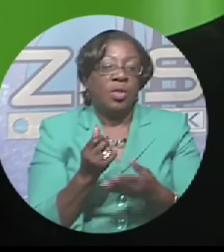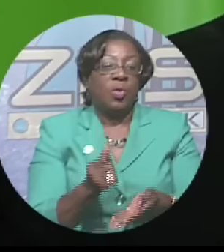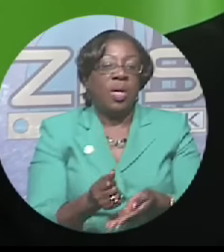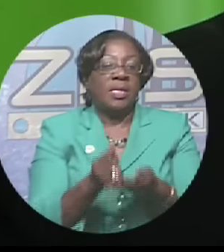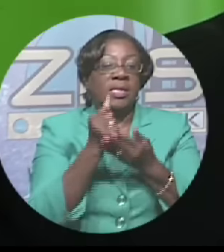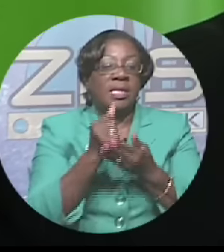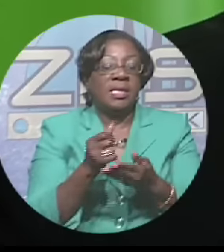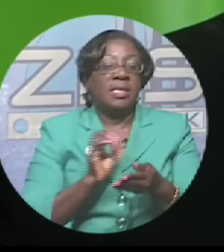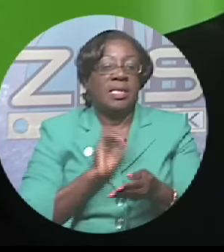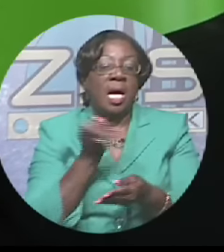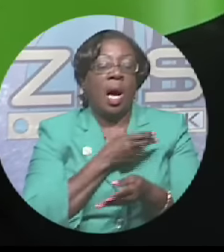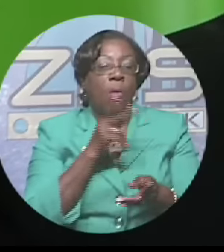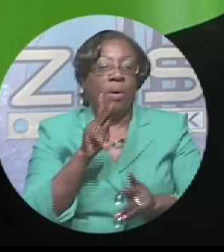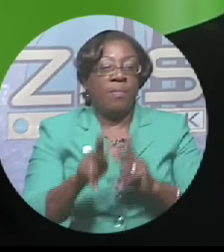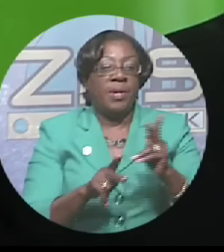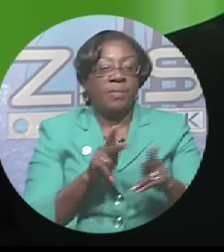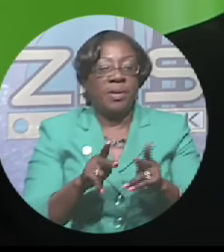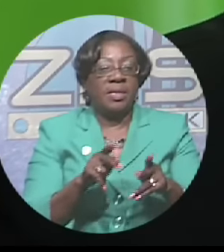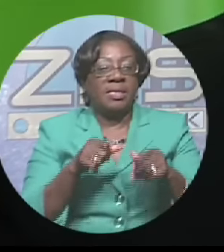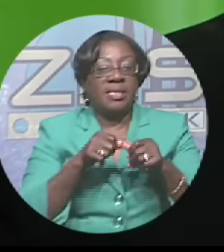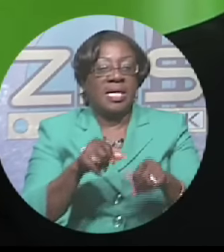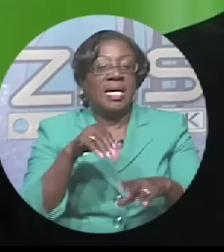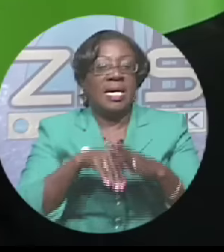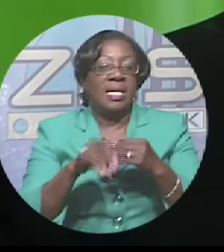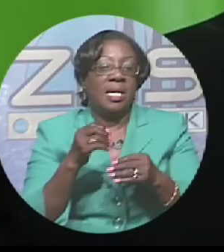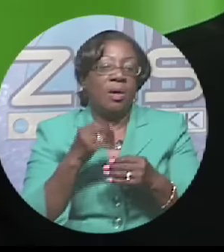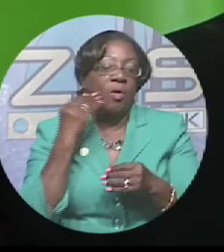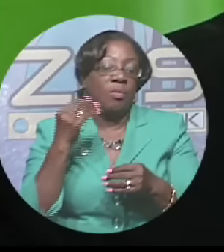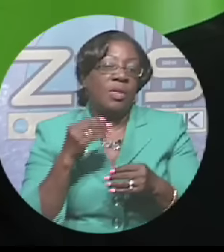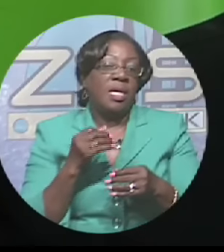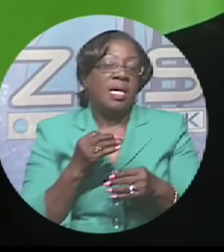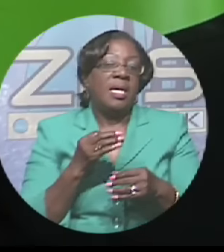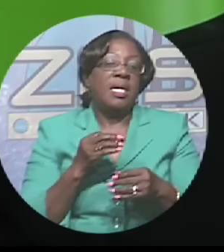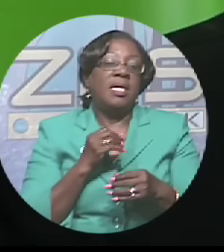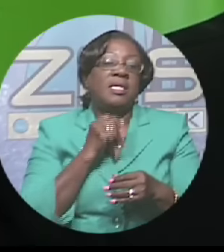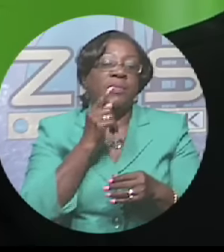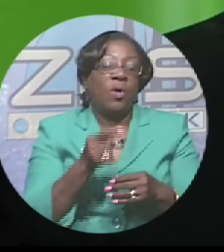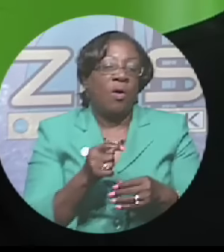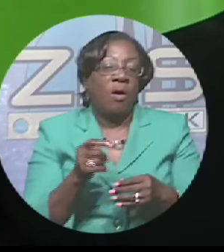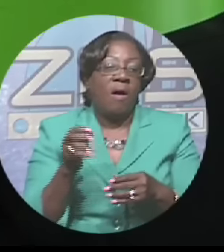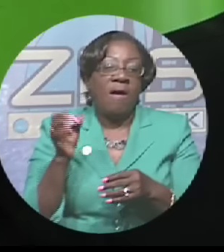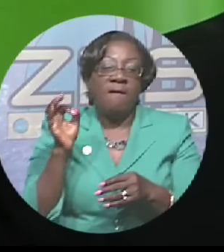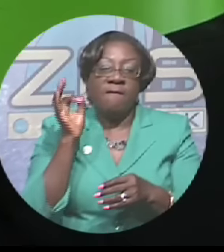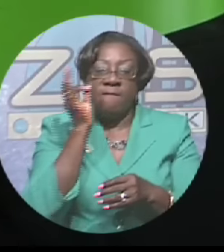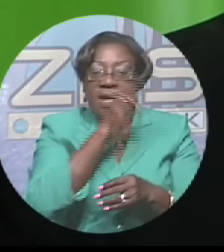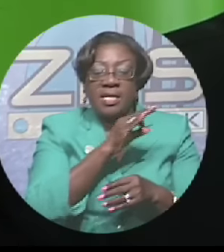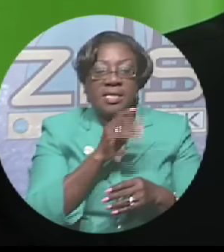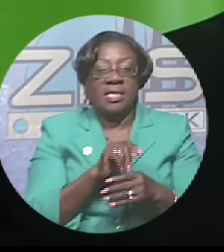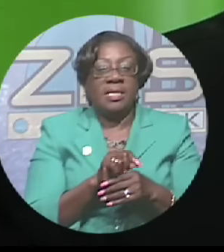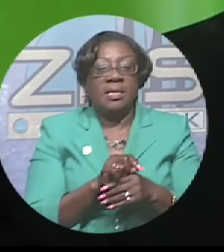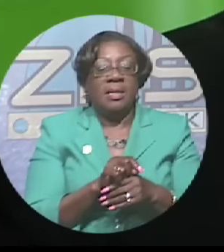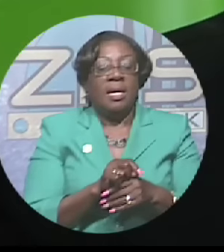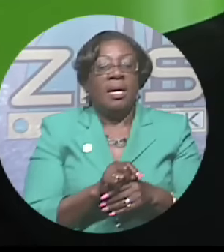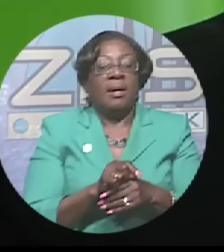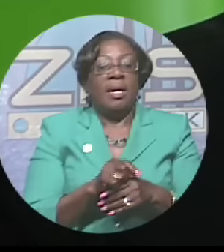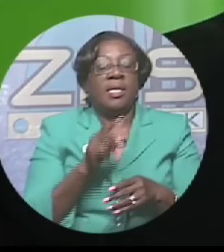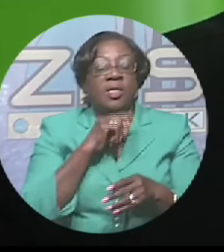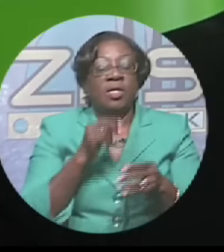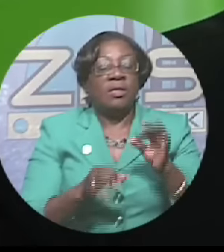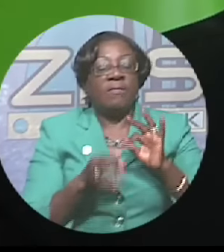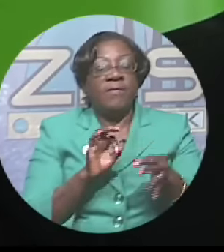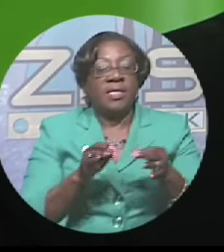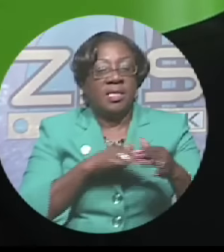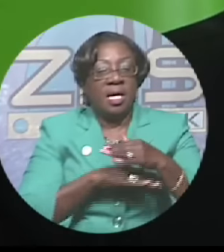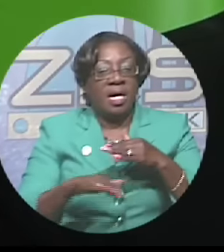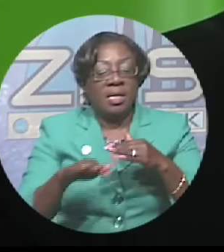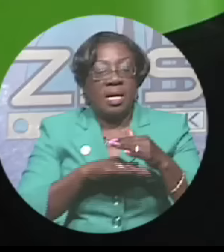assist people in staying in their homes is pure fantasy and fiction and does not fix the underlying problem